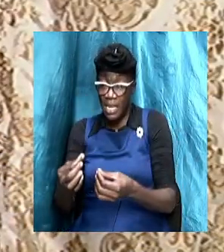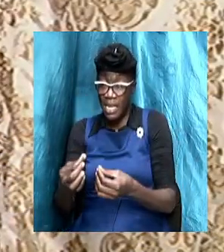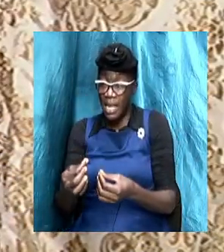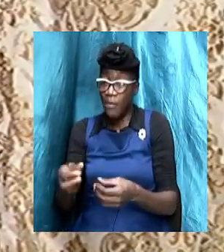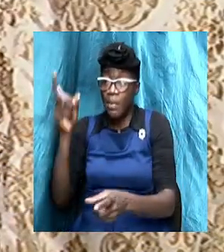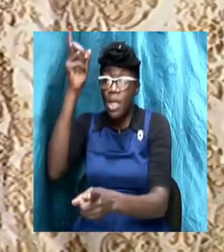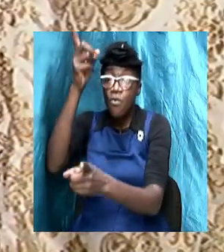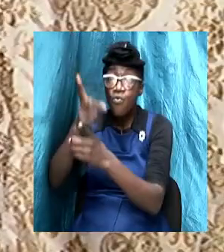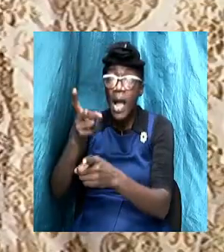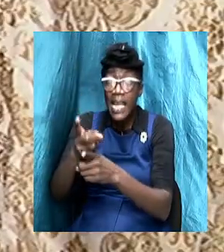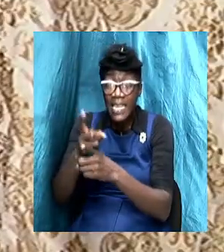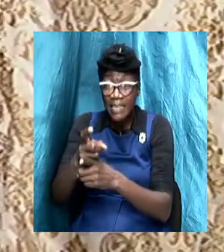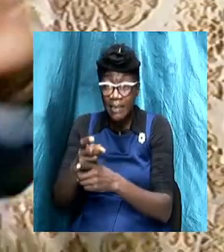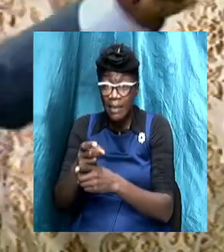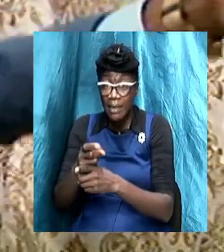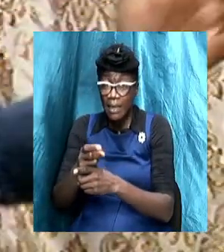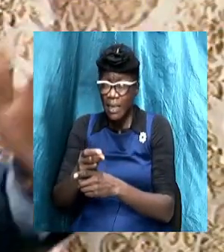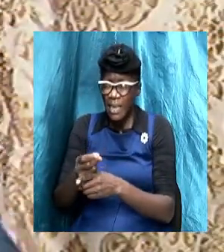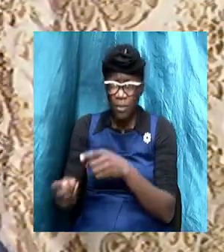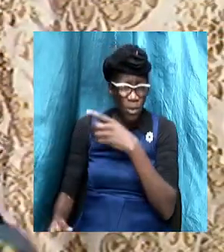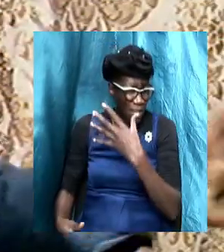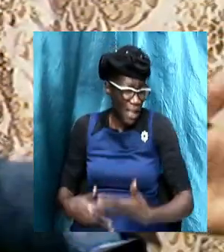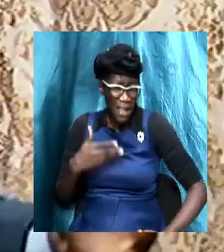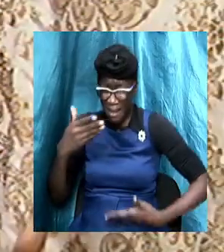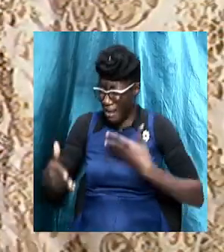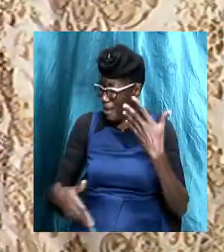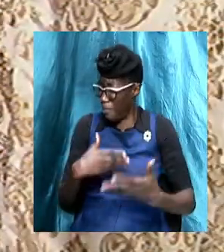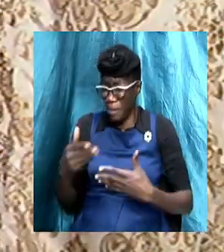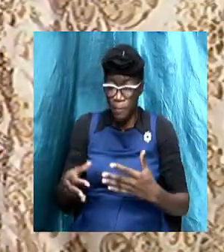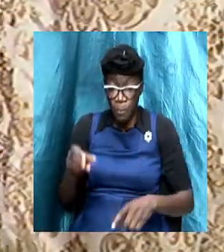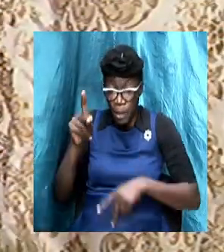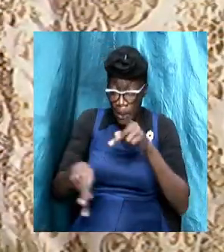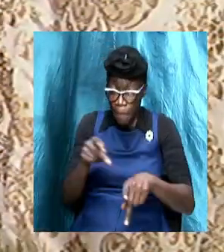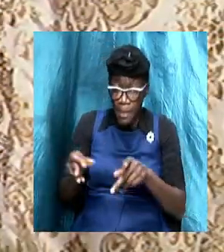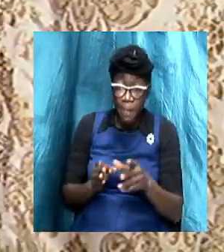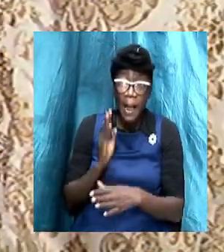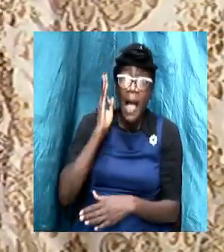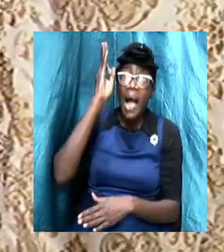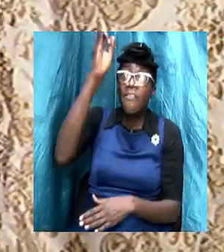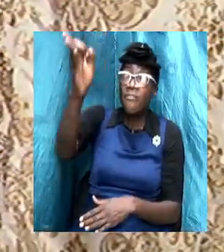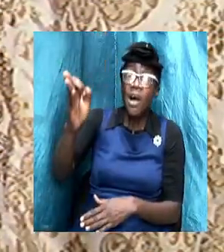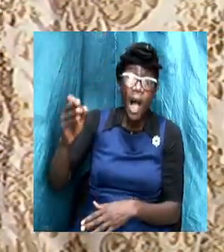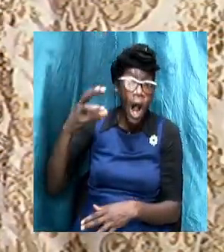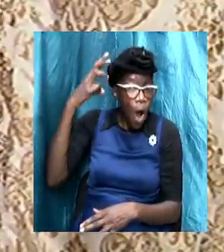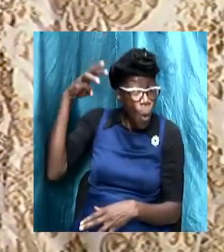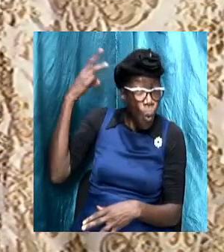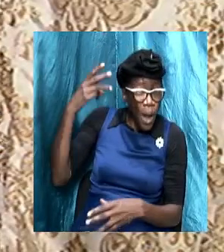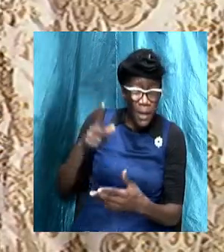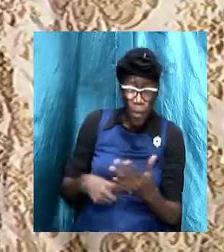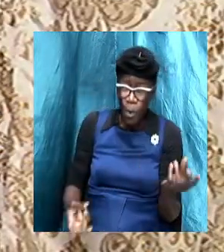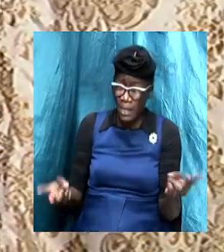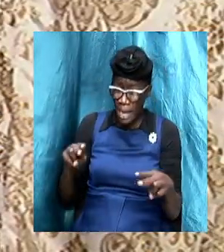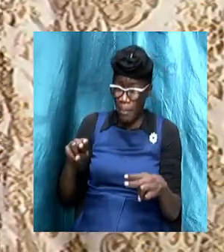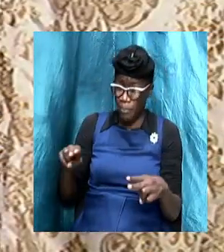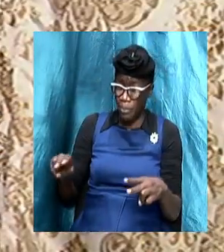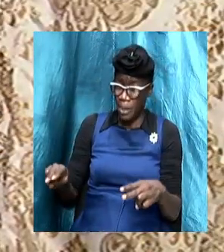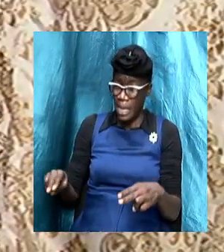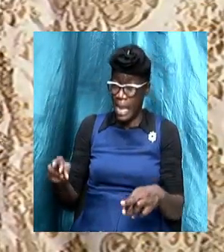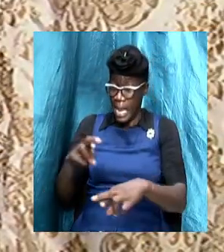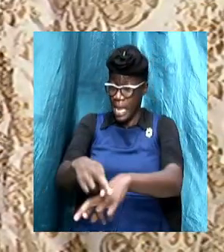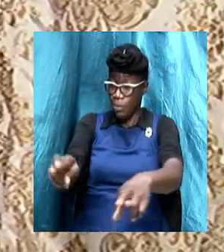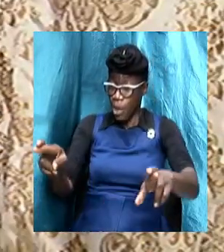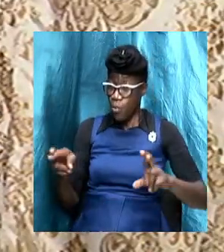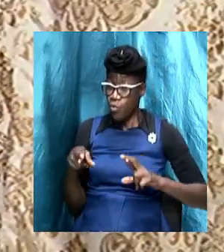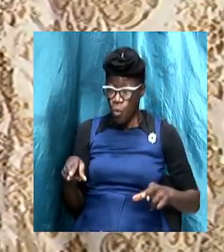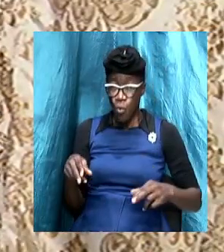was the moment that people that were afar off were wondering what was taking place in the upper room. I mean, people were